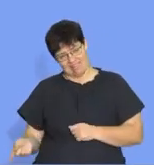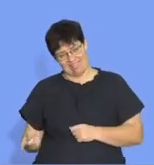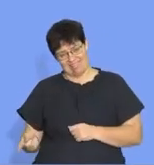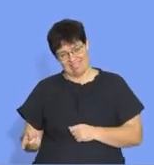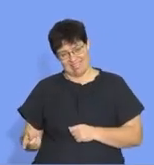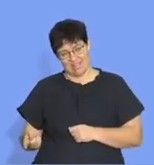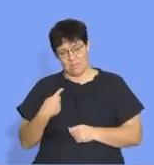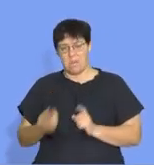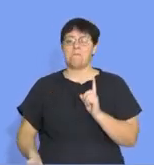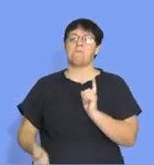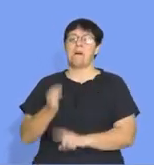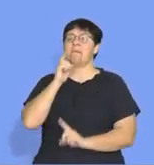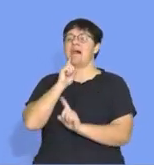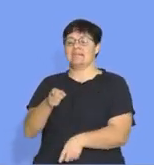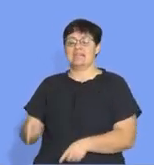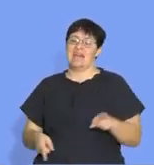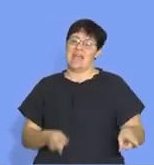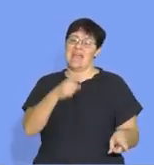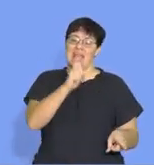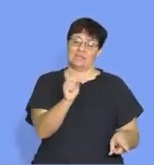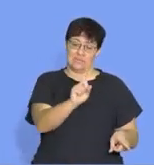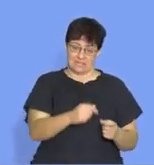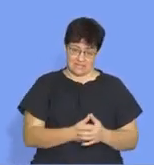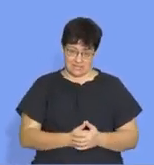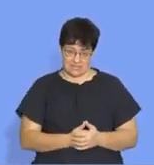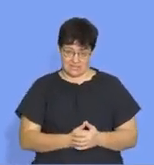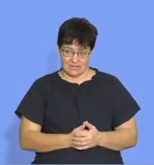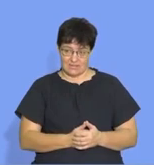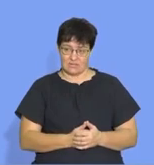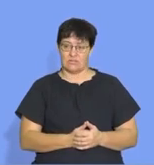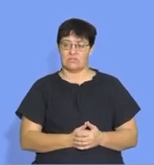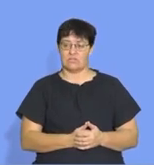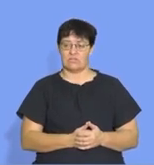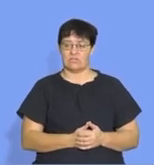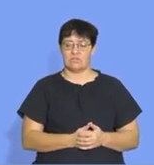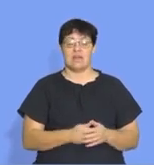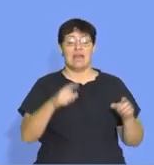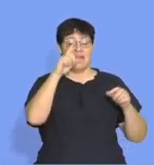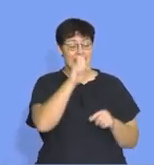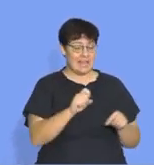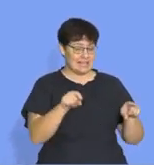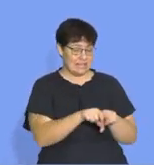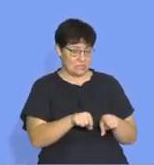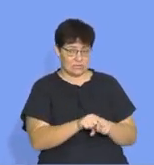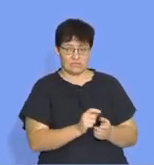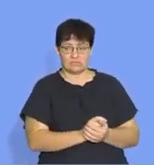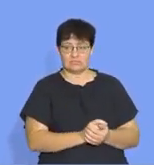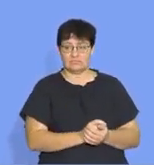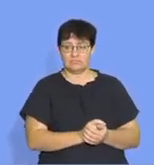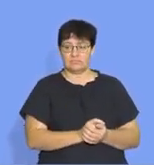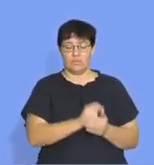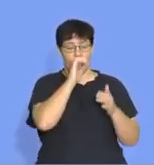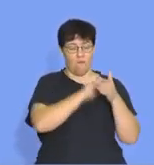we have found the answer for X. So this becomes then X is equals to, so you subtract 3